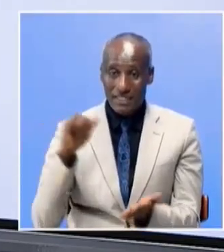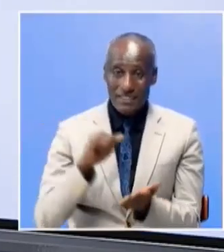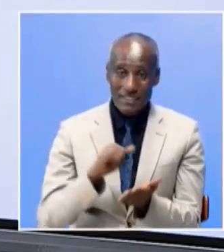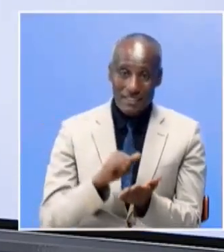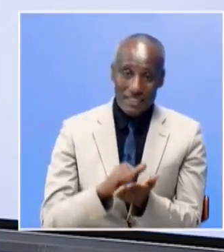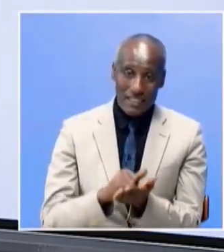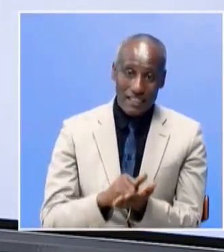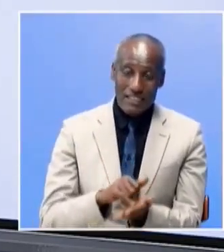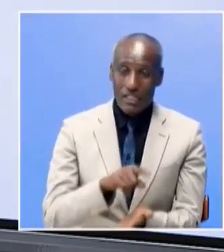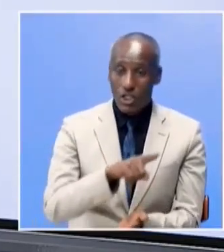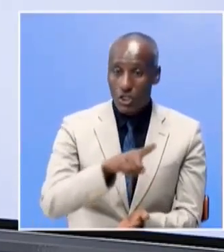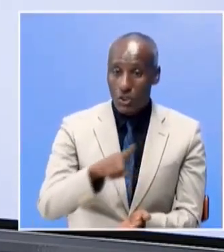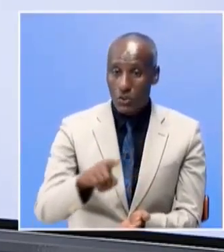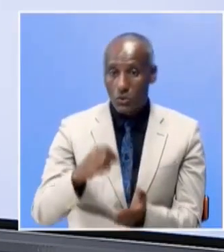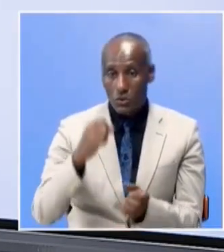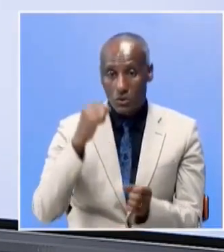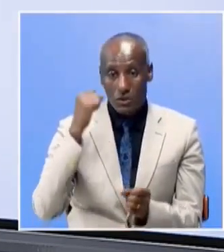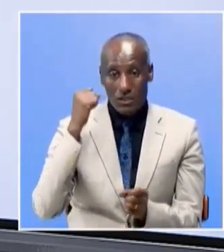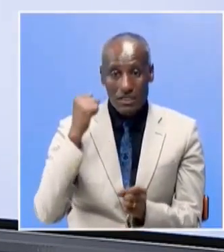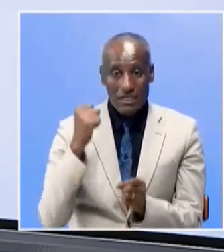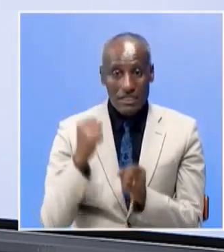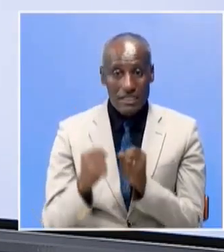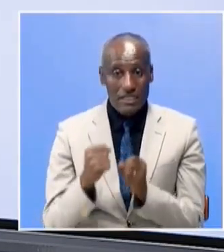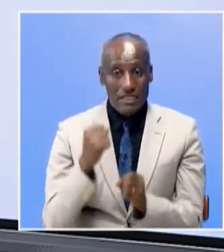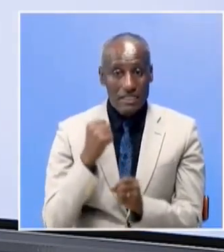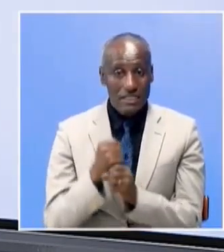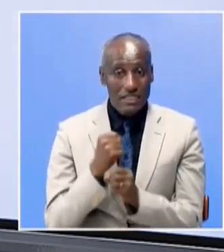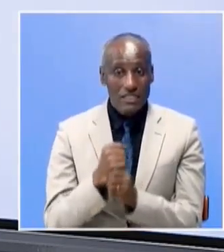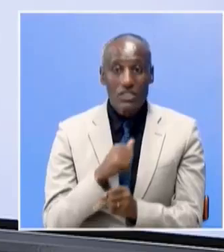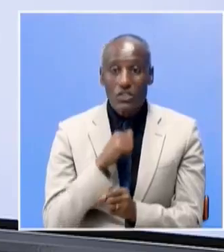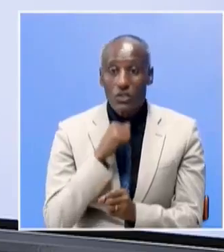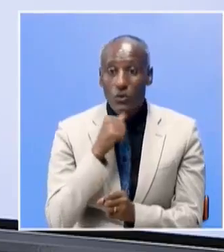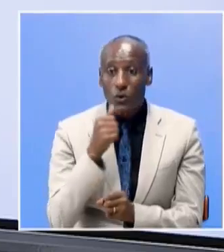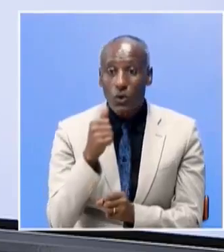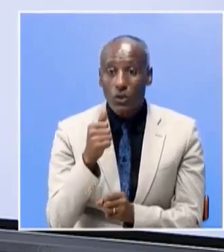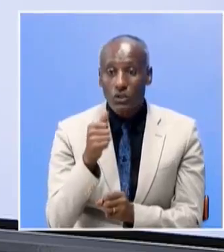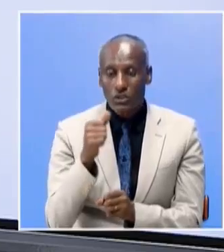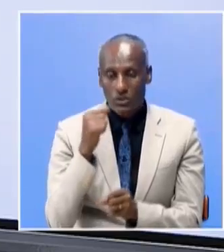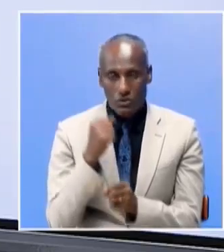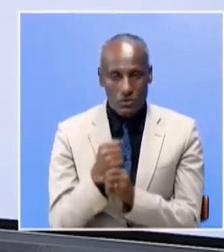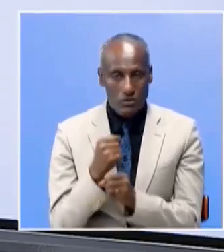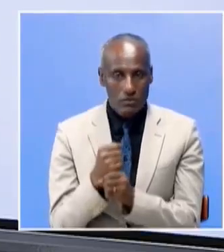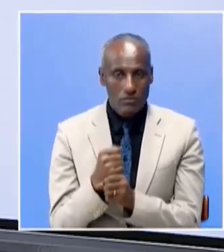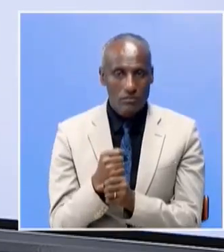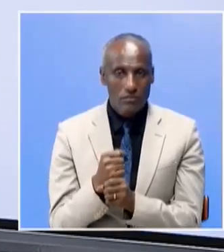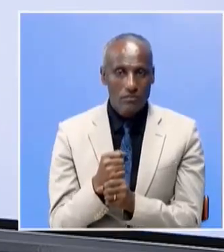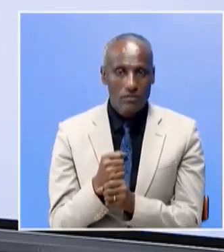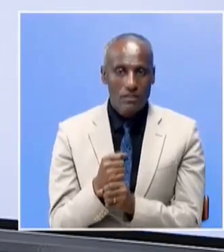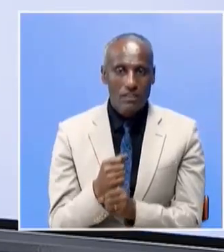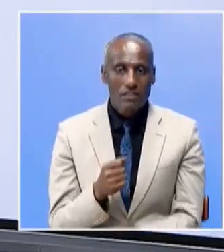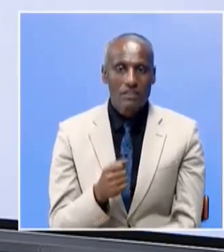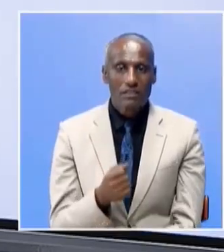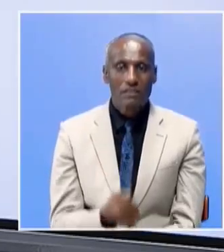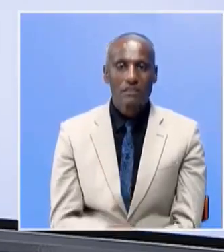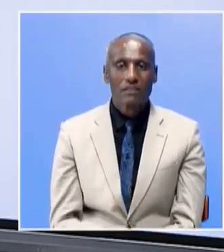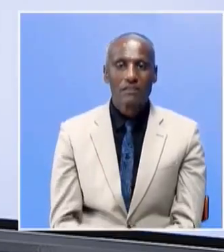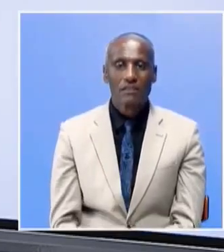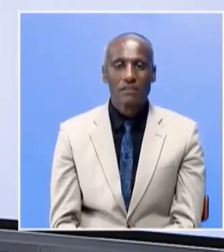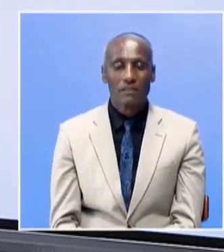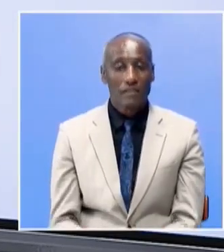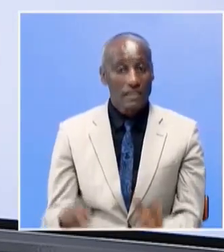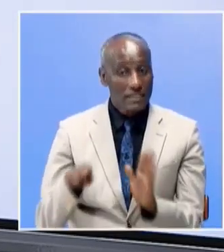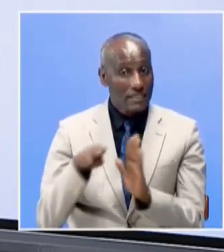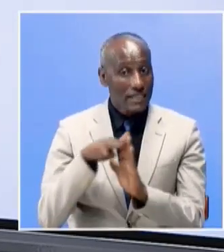didn't do for maybe regular time. You didn't do because we are saying the negative